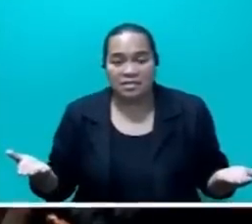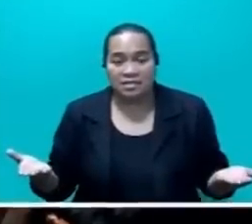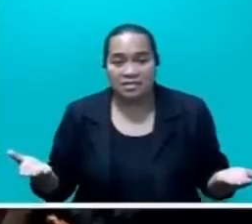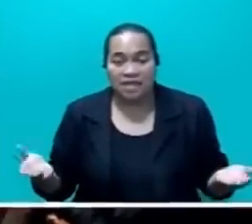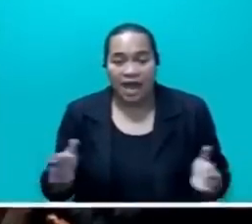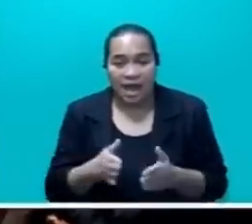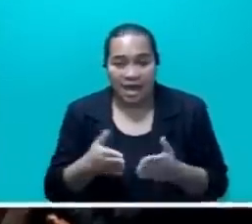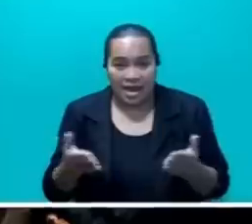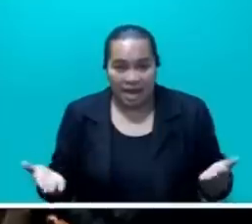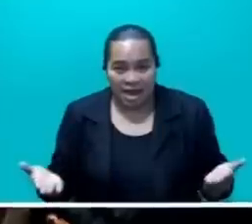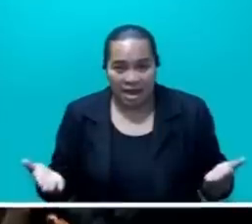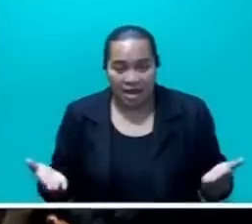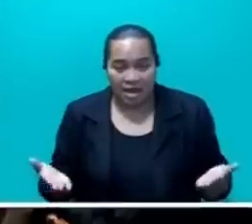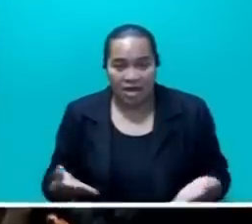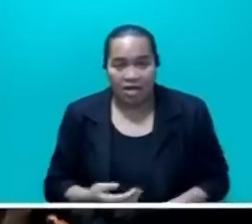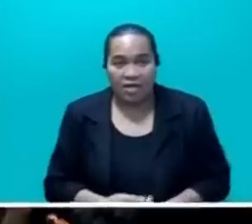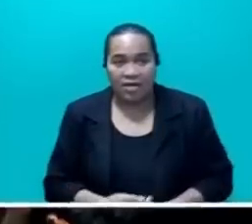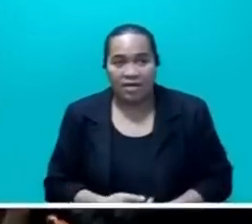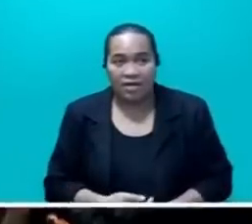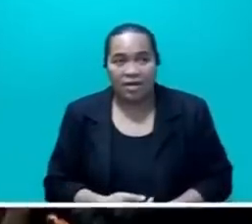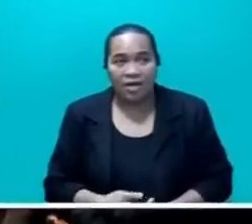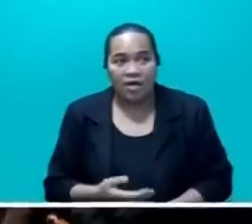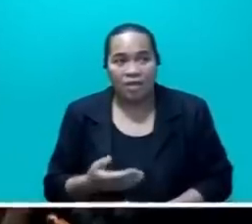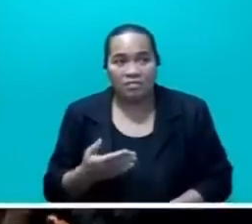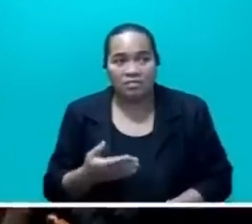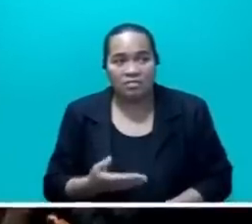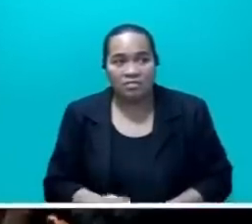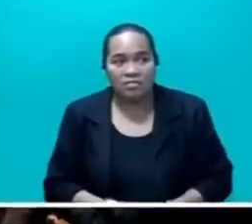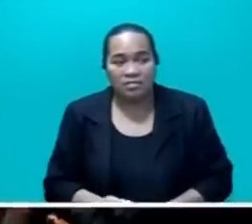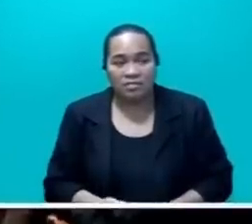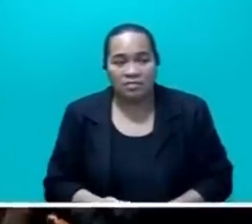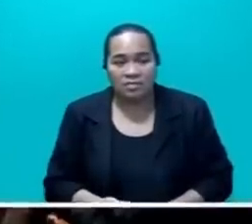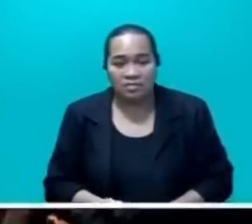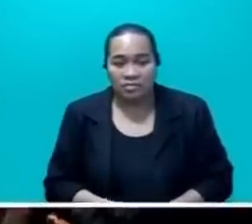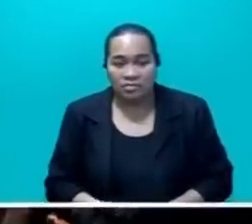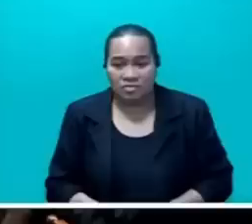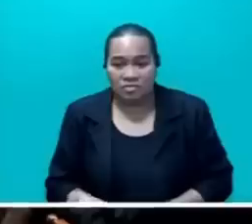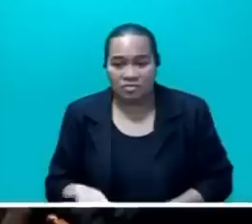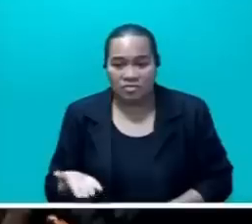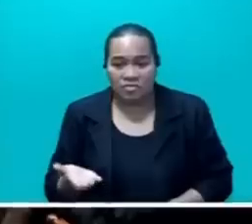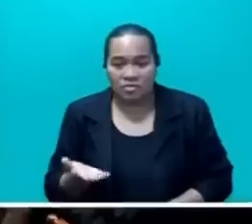And now, you would like to take the floor.